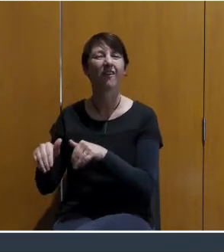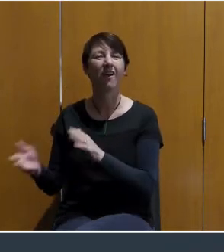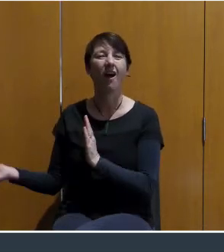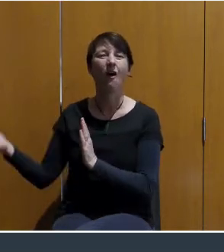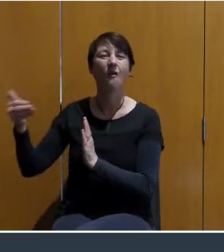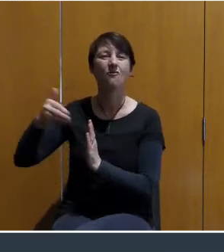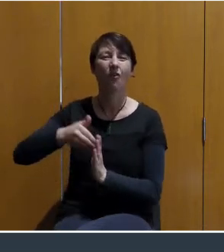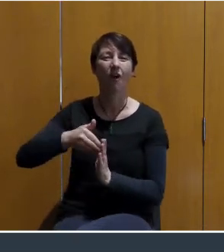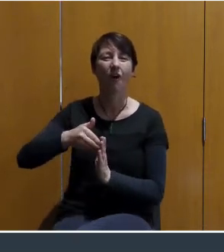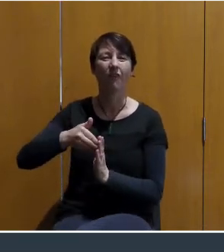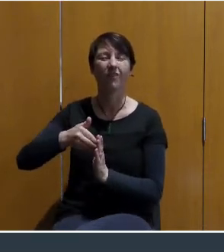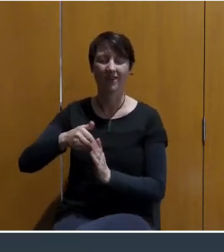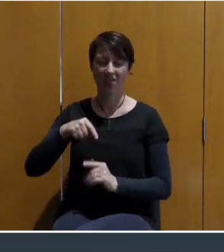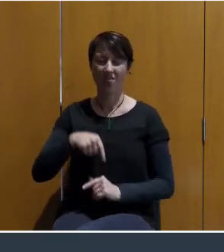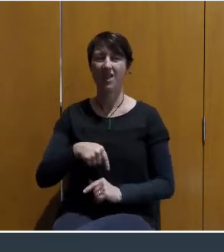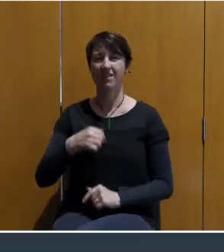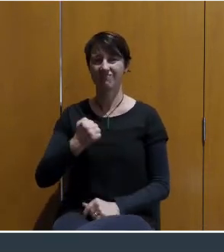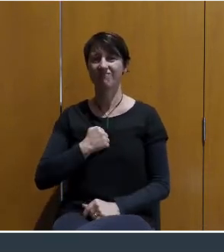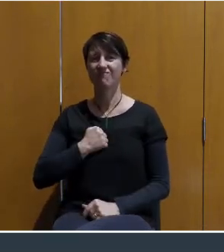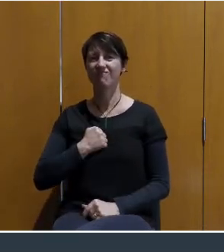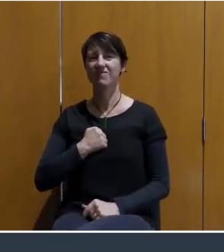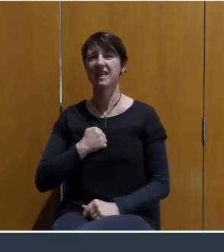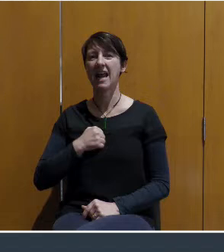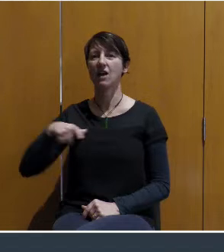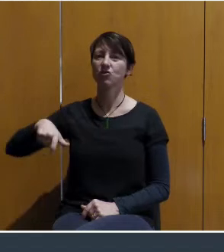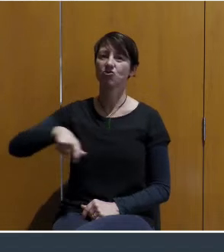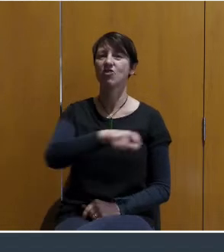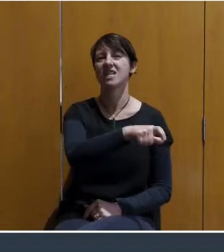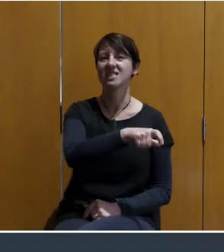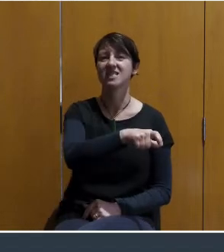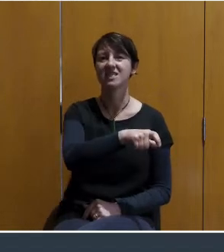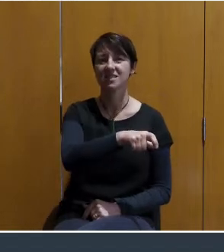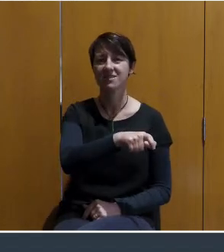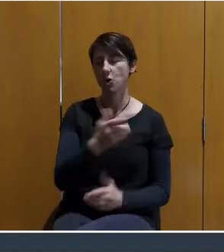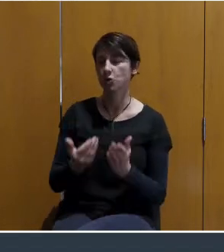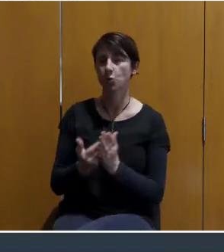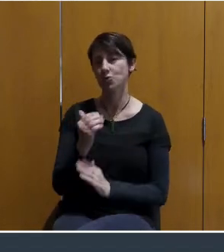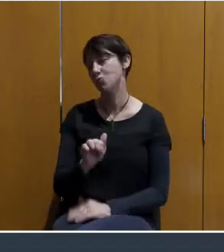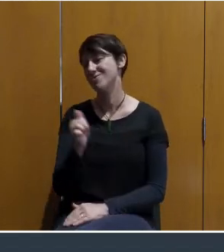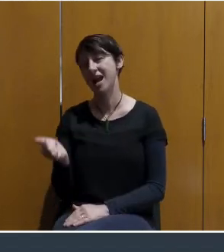the street. Well, people arrived with the dog,